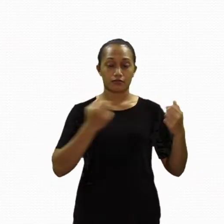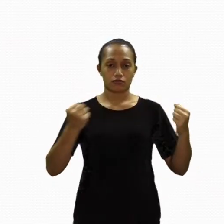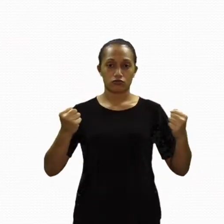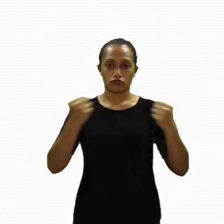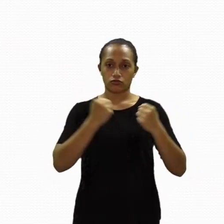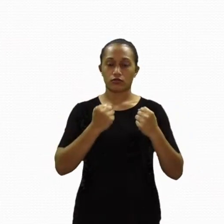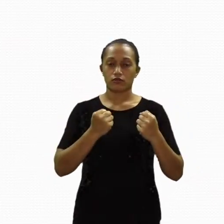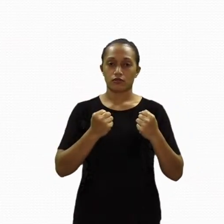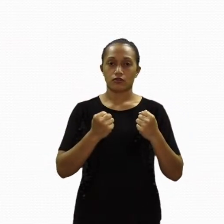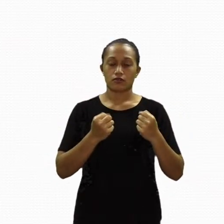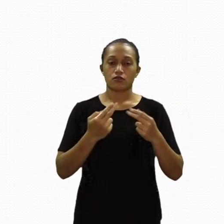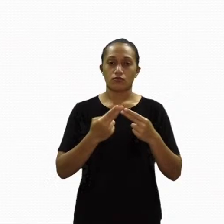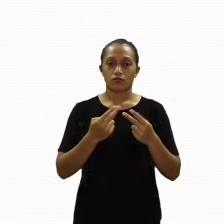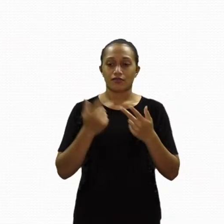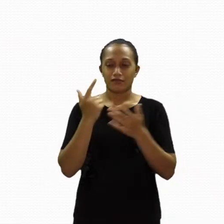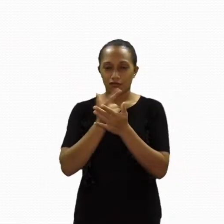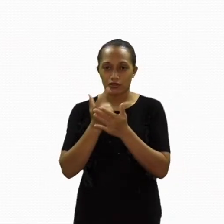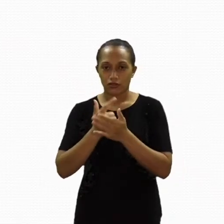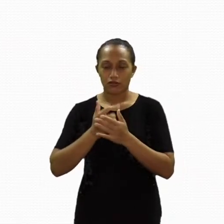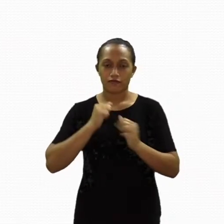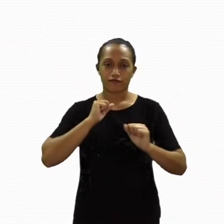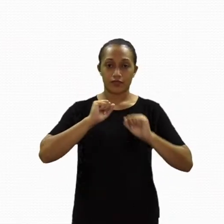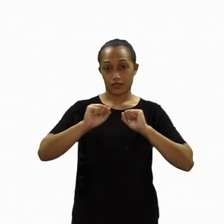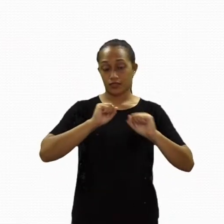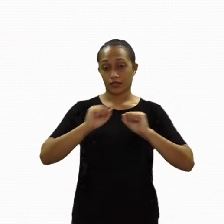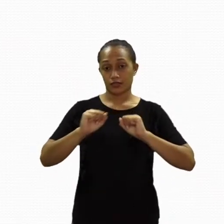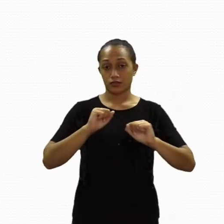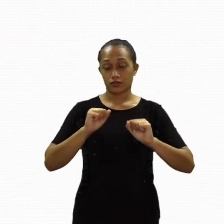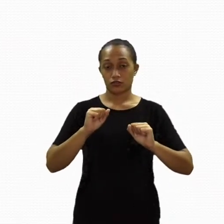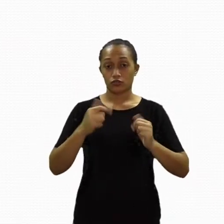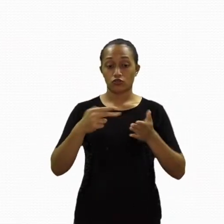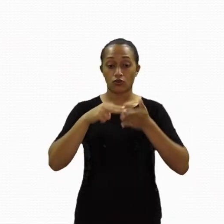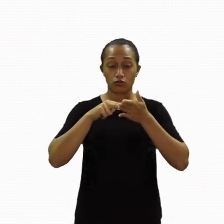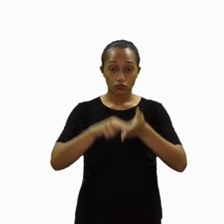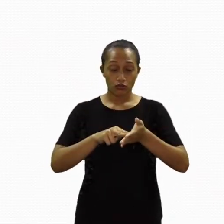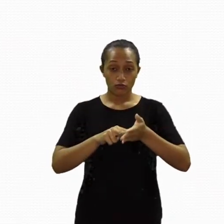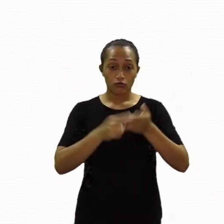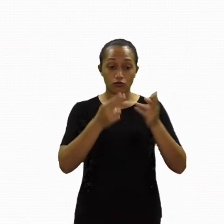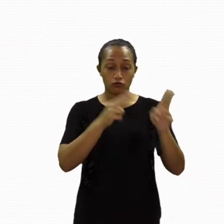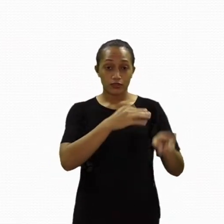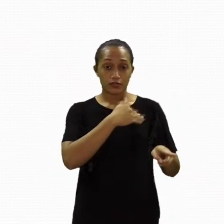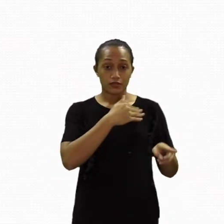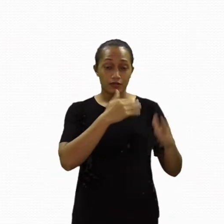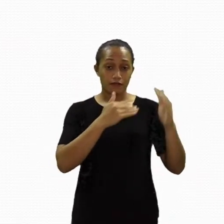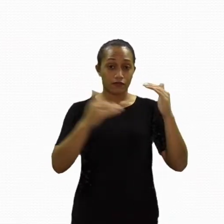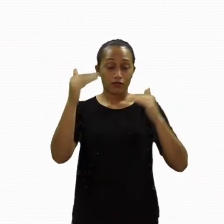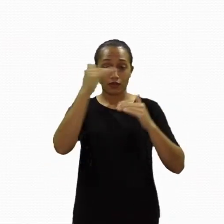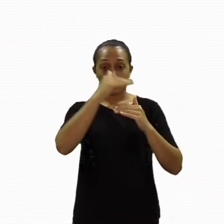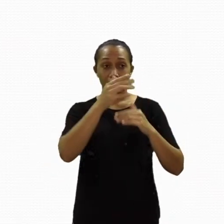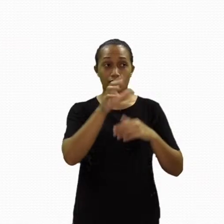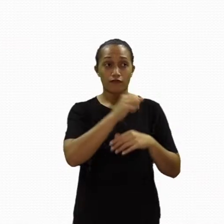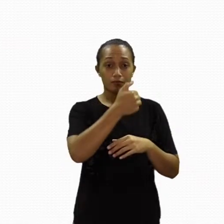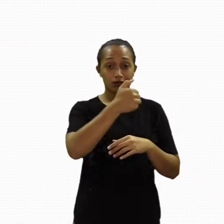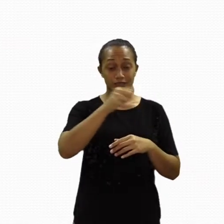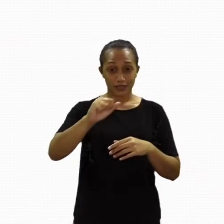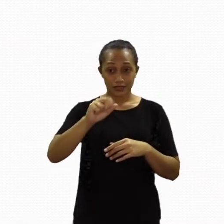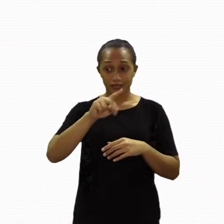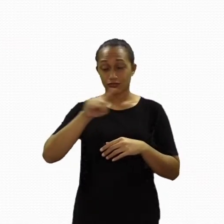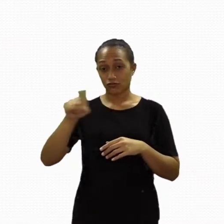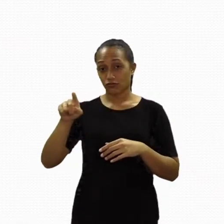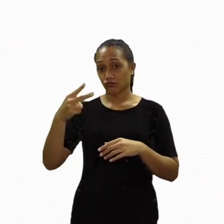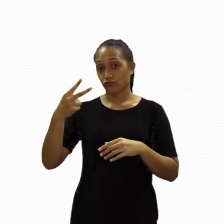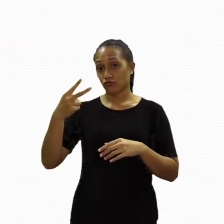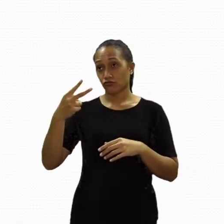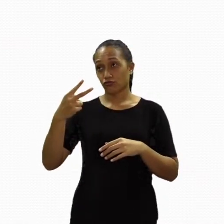stronger with aerobic exercise training. So a normal resting heart rate for adults ranges from 60 to